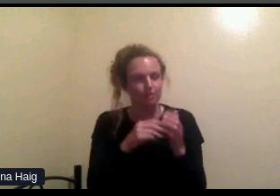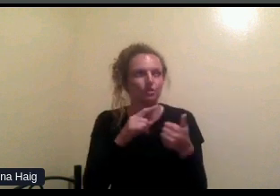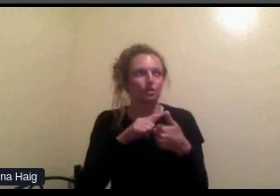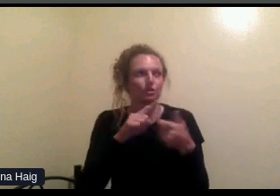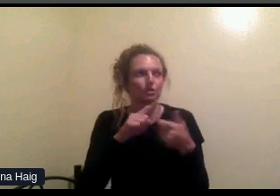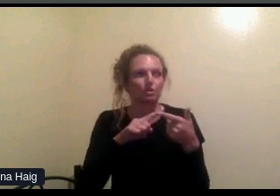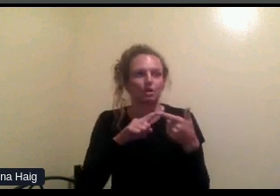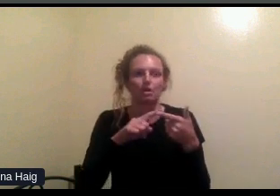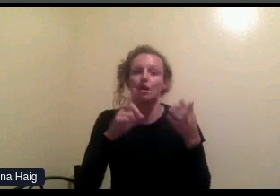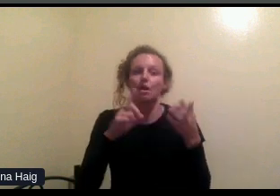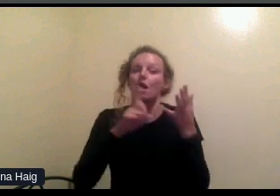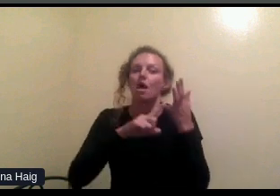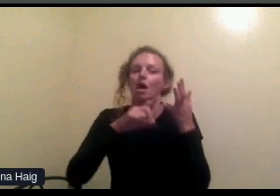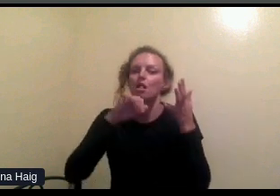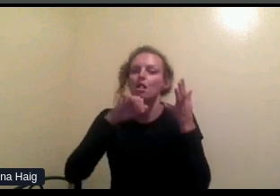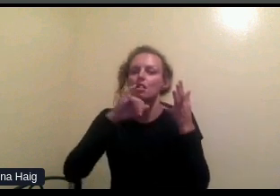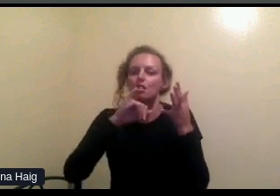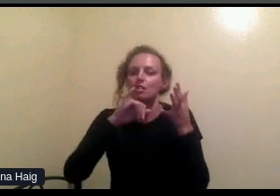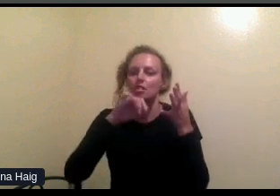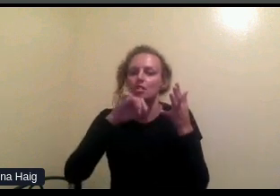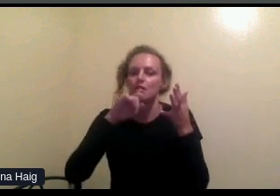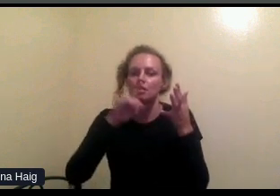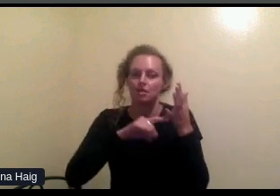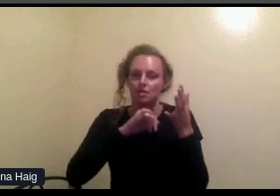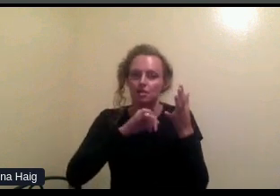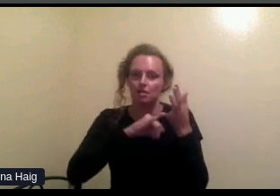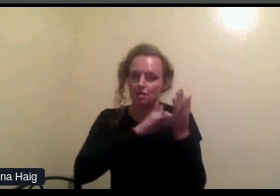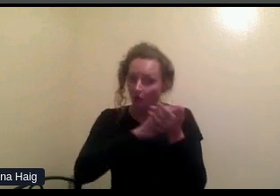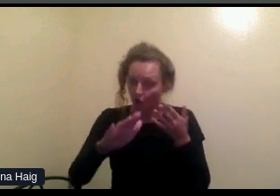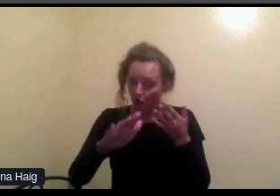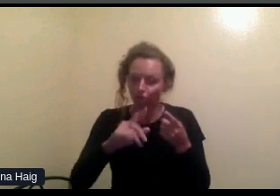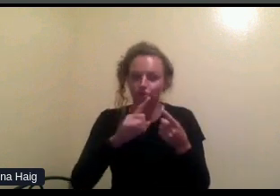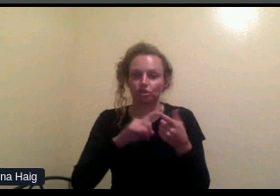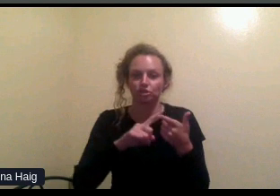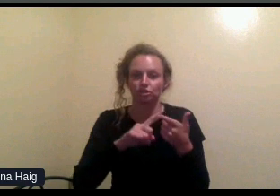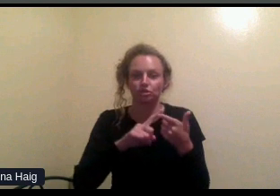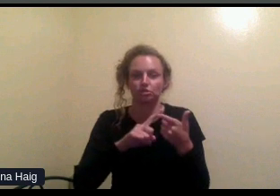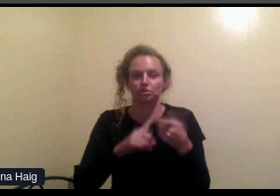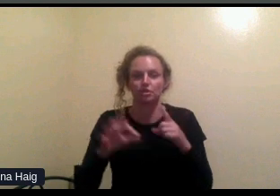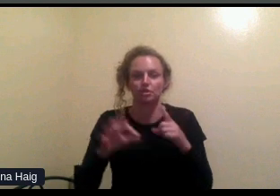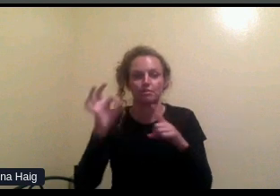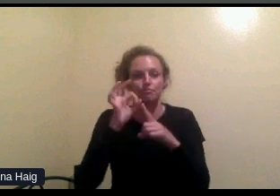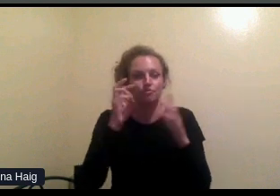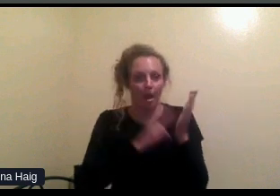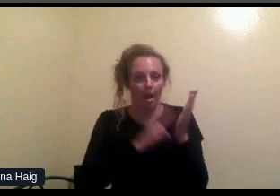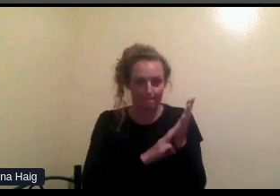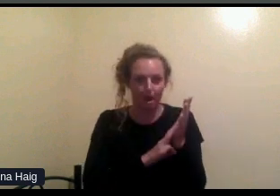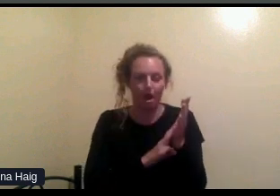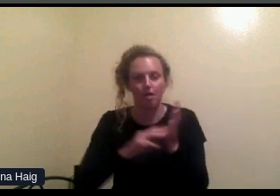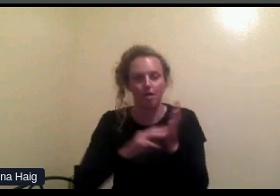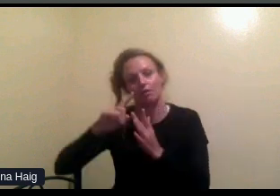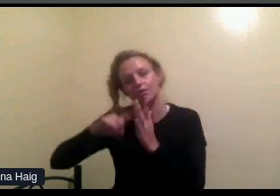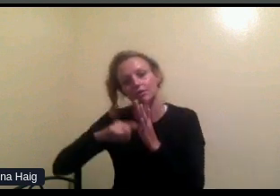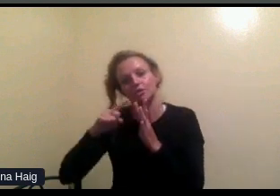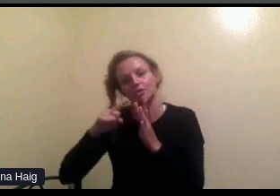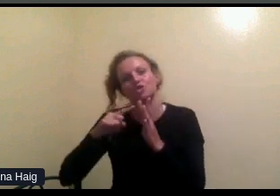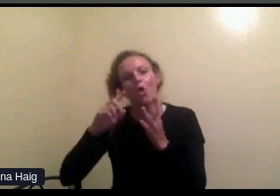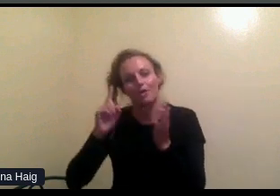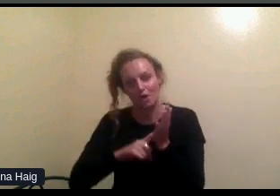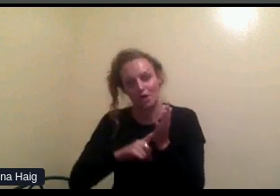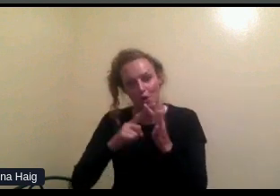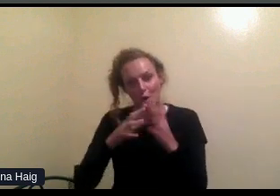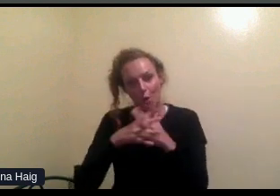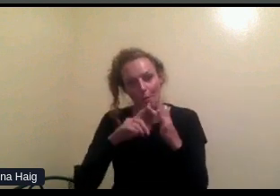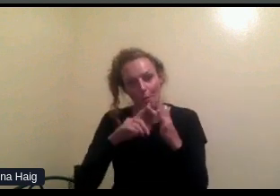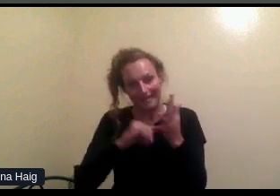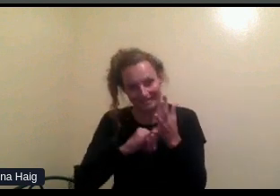mentioned. I think Primark came out as well. I was going to say, it was John Lewis with the hair straighteners, wasn't it? I remember that as well. Yeah. John Lewis